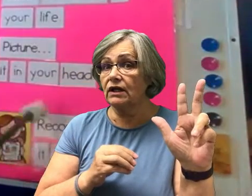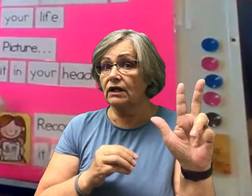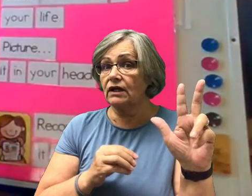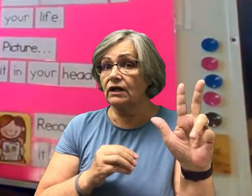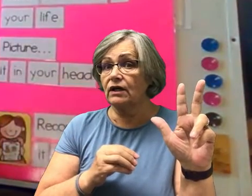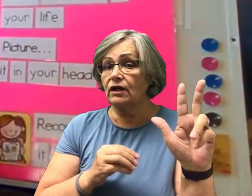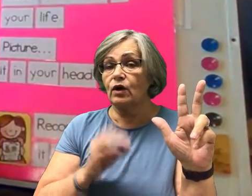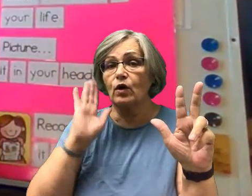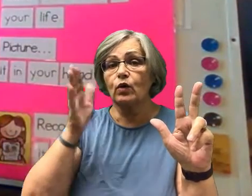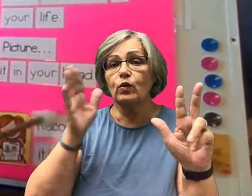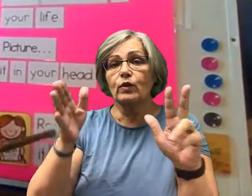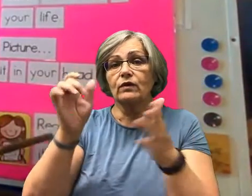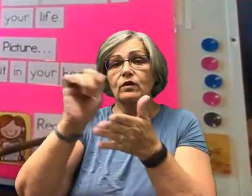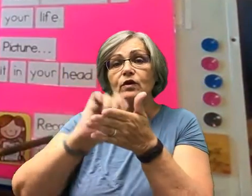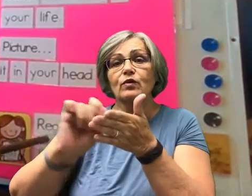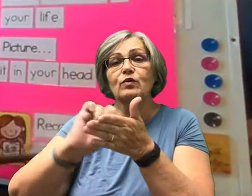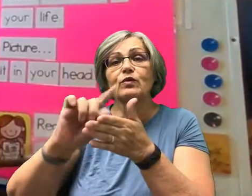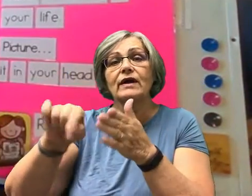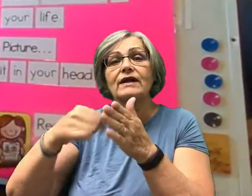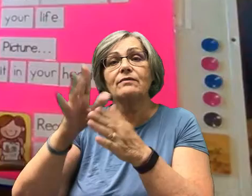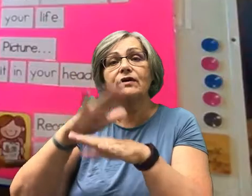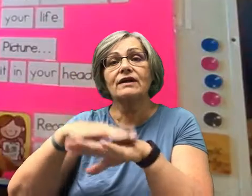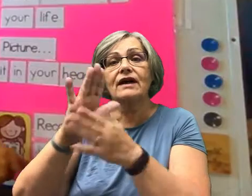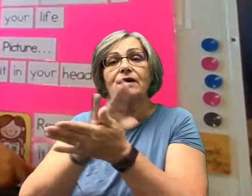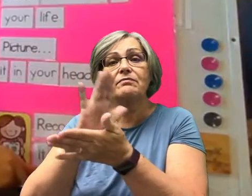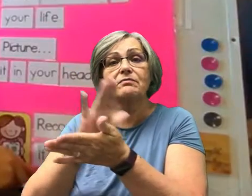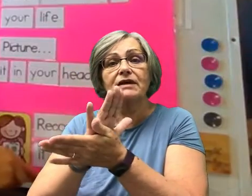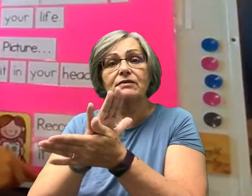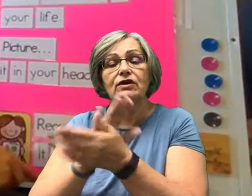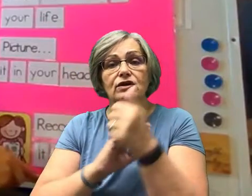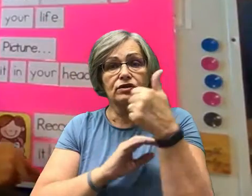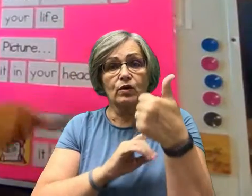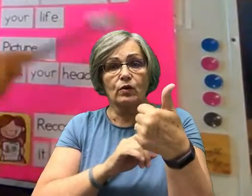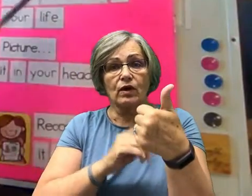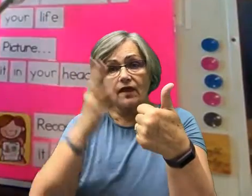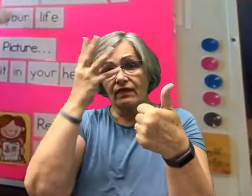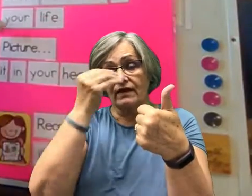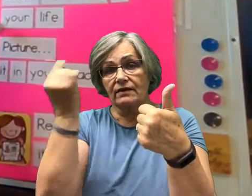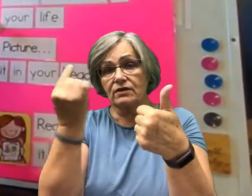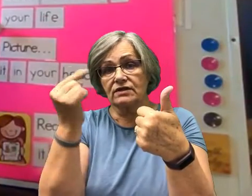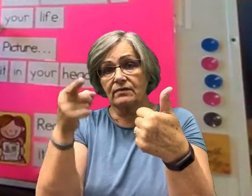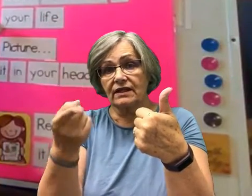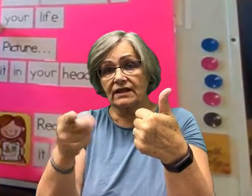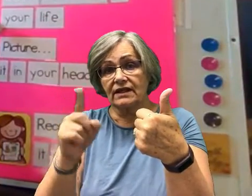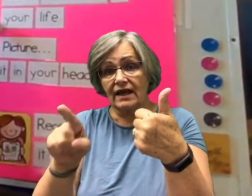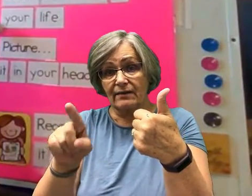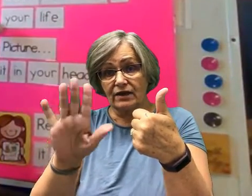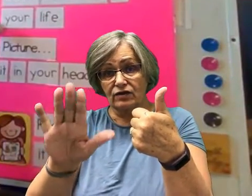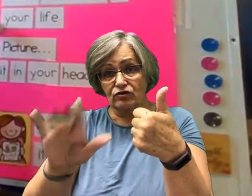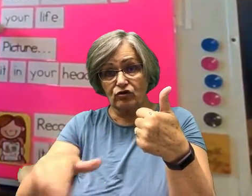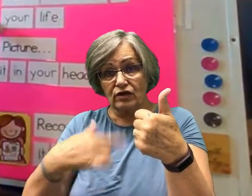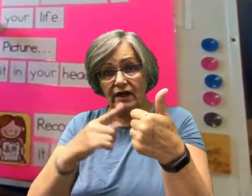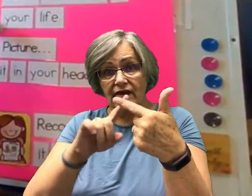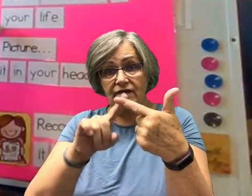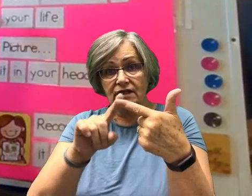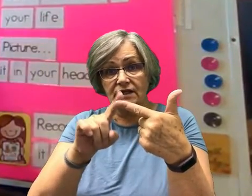number three is we're going to record it on your paper. So number one, think about something in